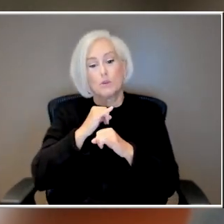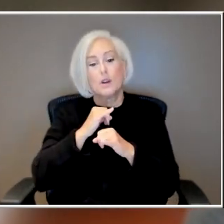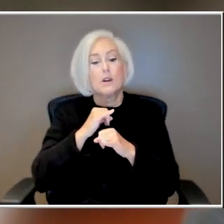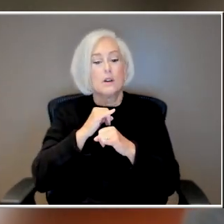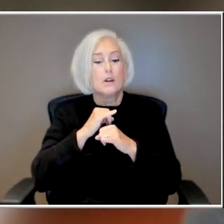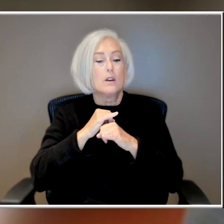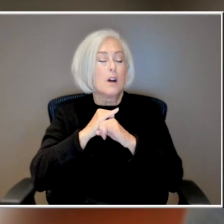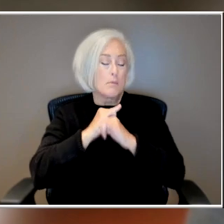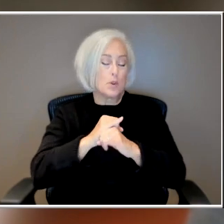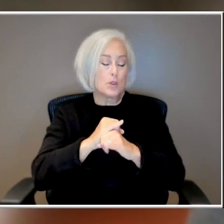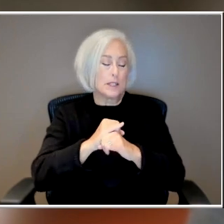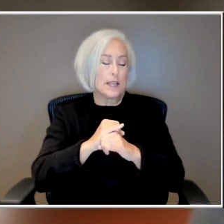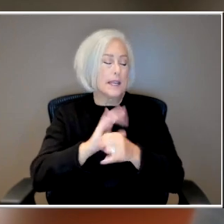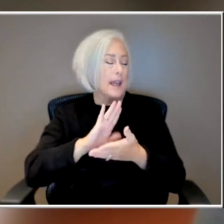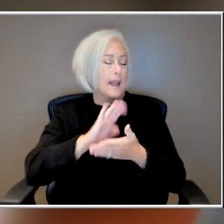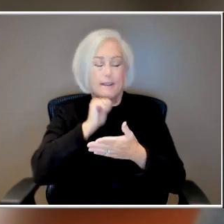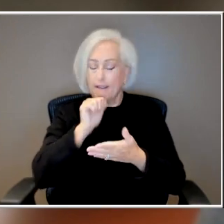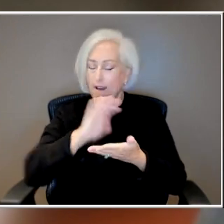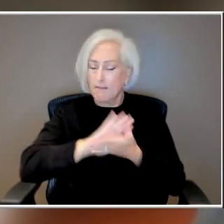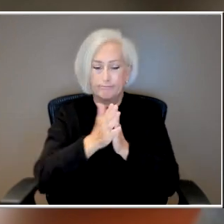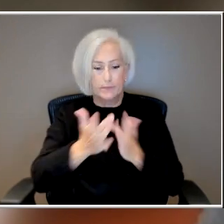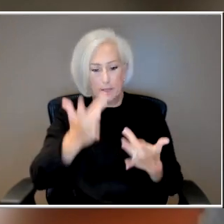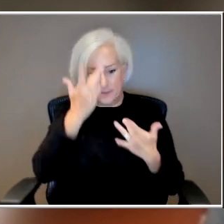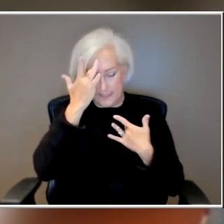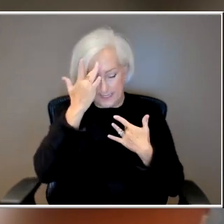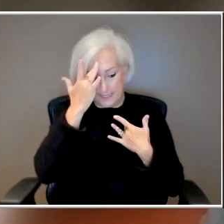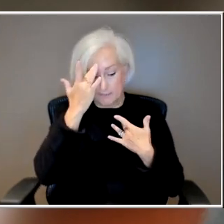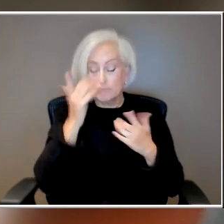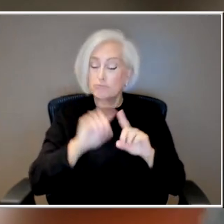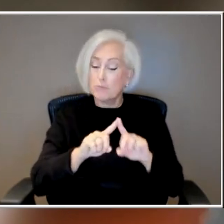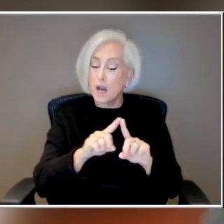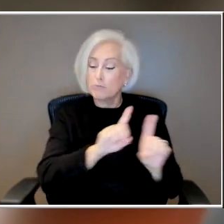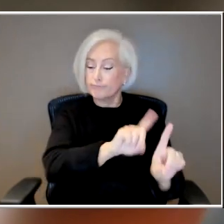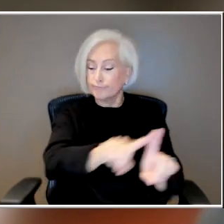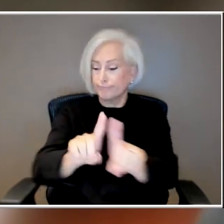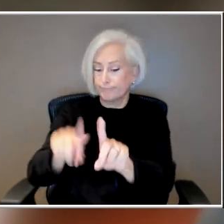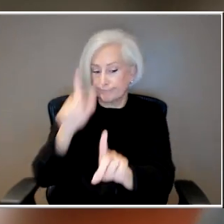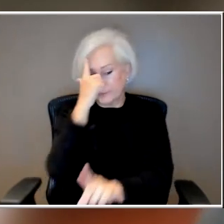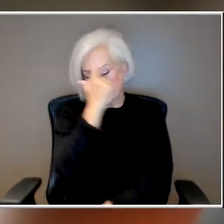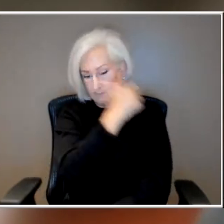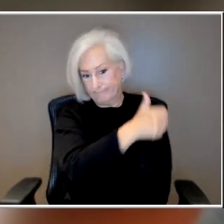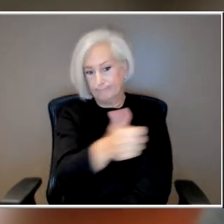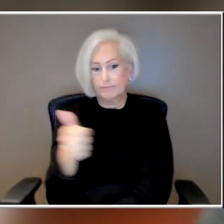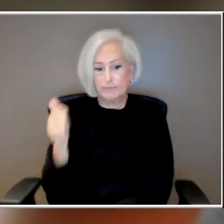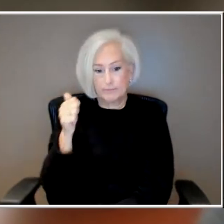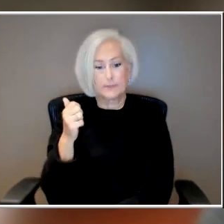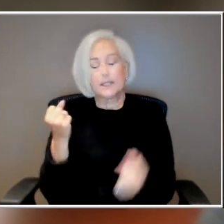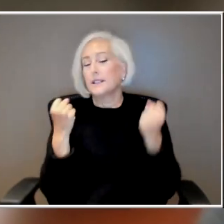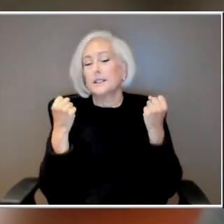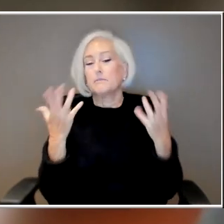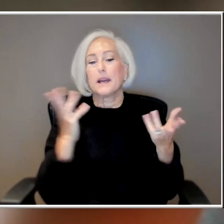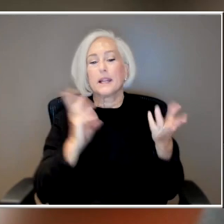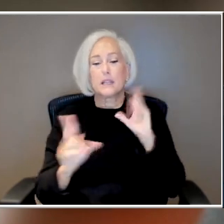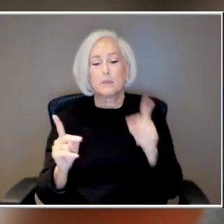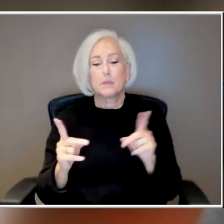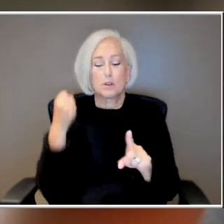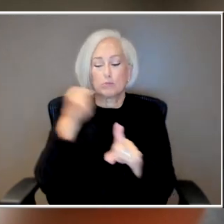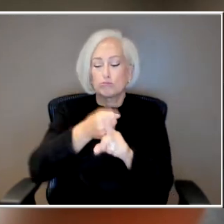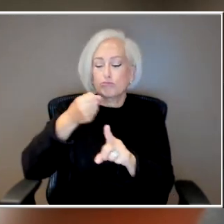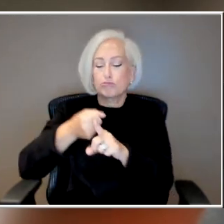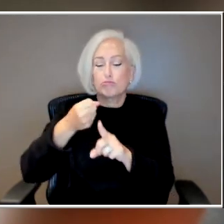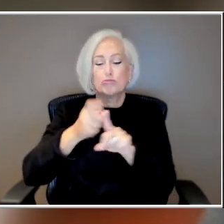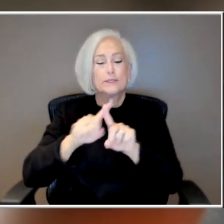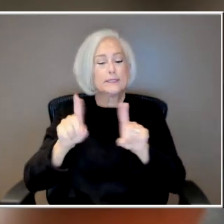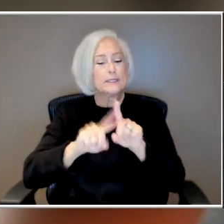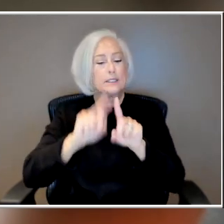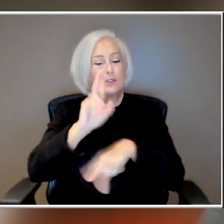But, each person is different, and people who have gotten multiple strains experienced through infection may